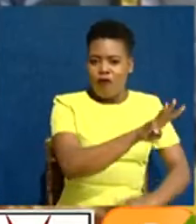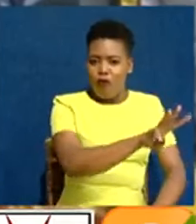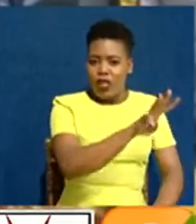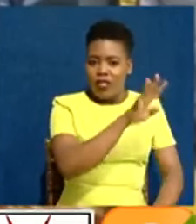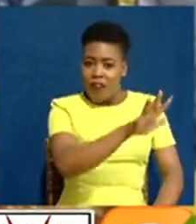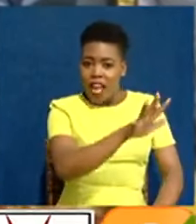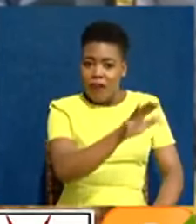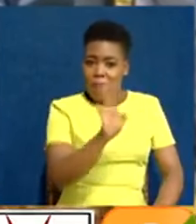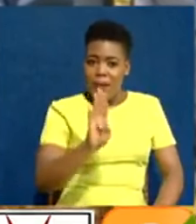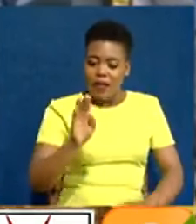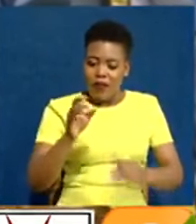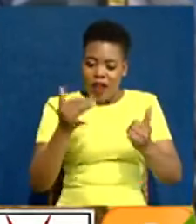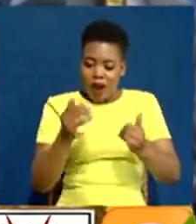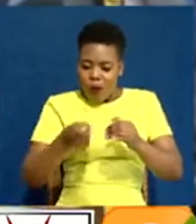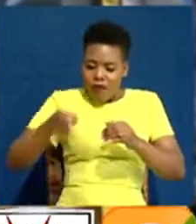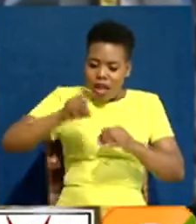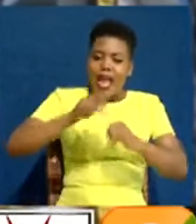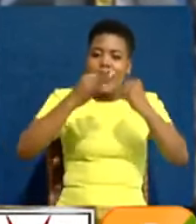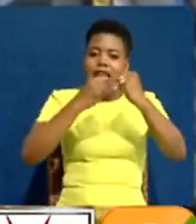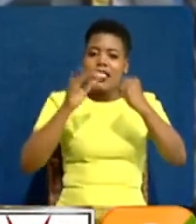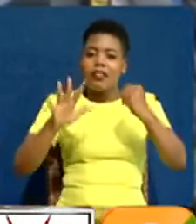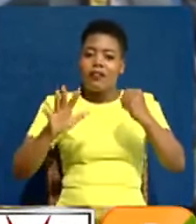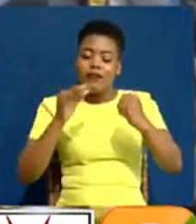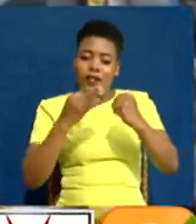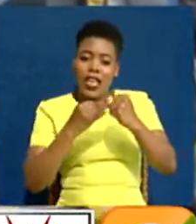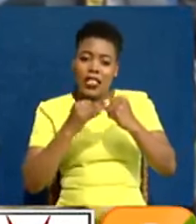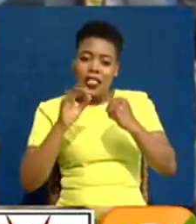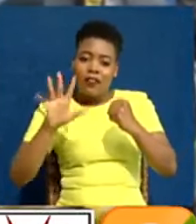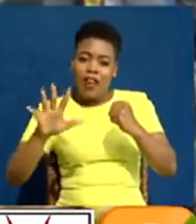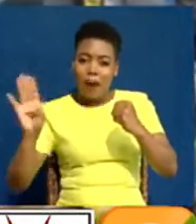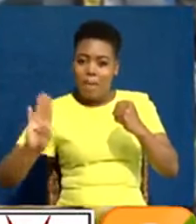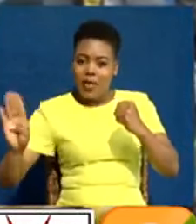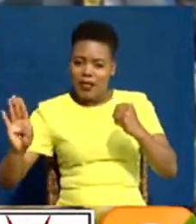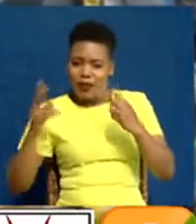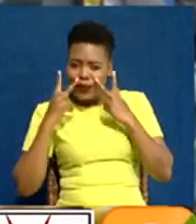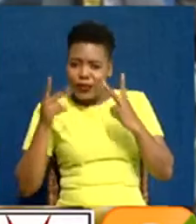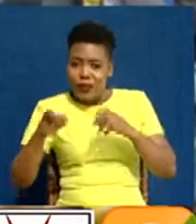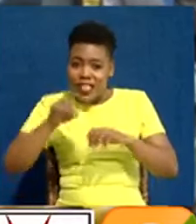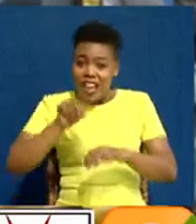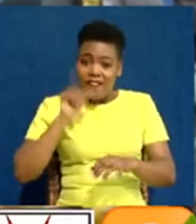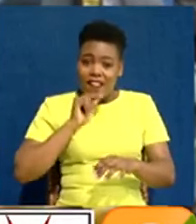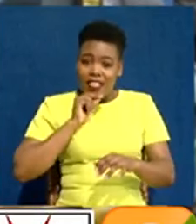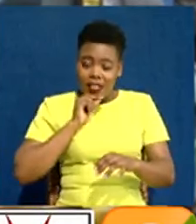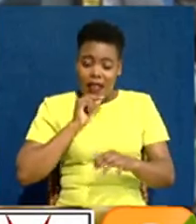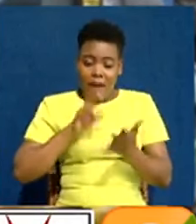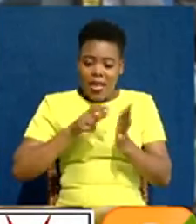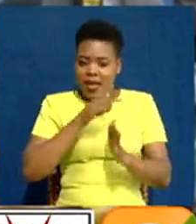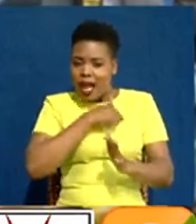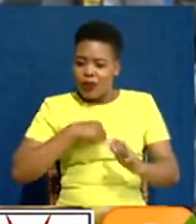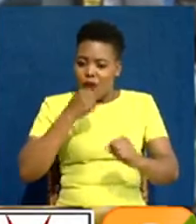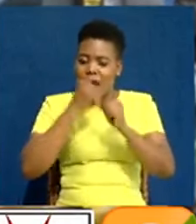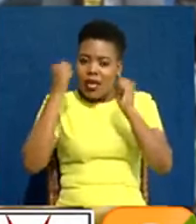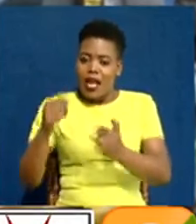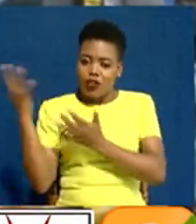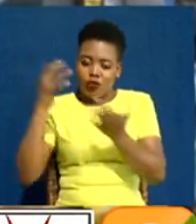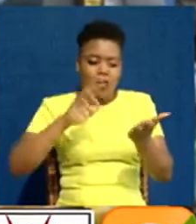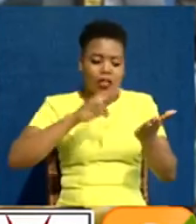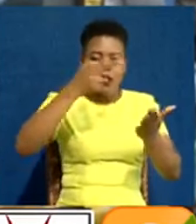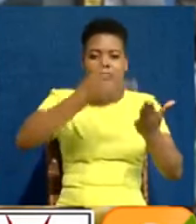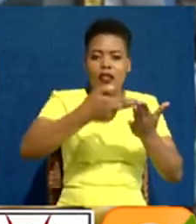That is the quantum of additional resources we are making available, both for help, for